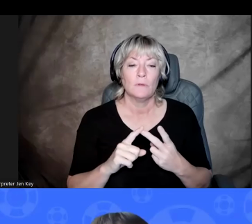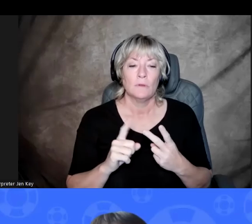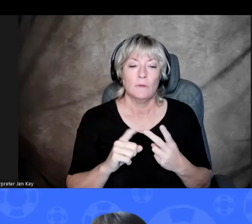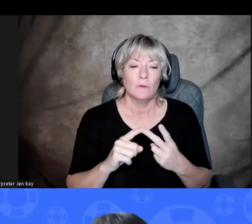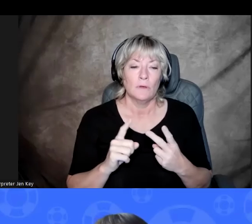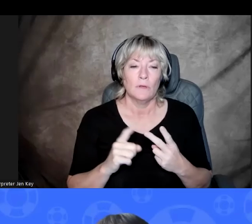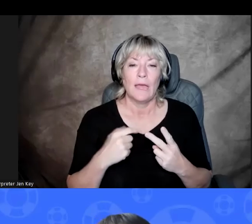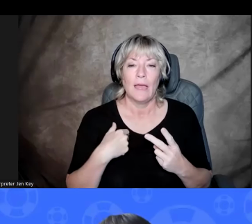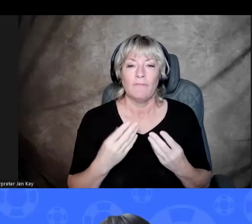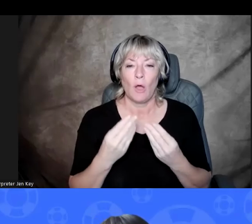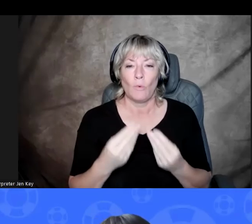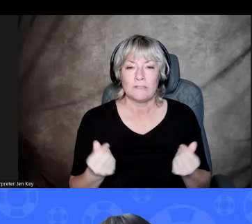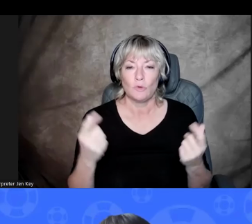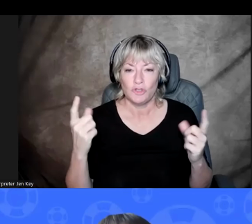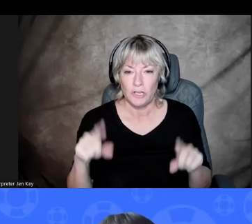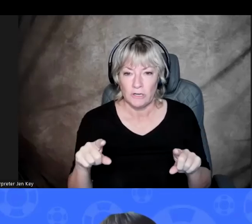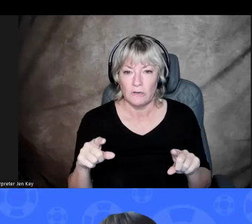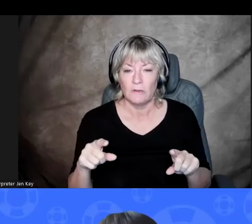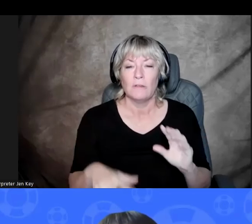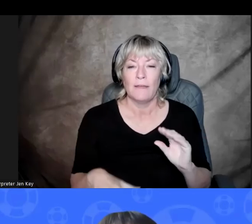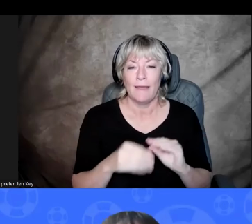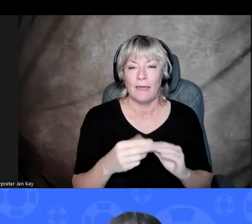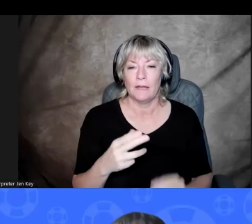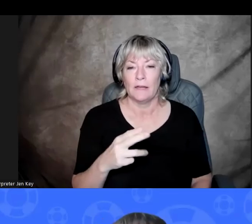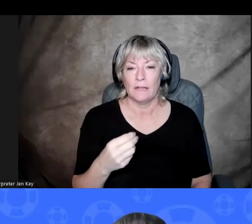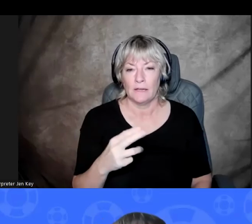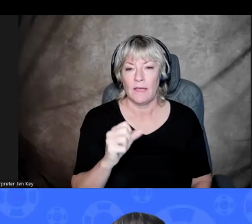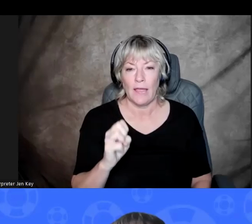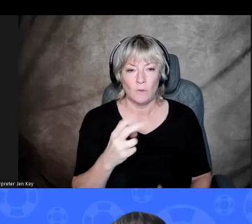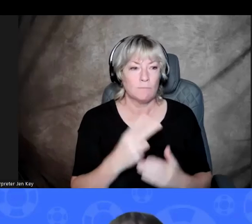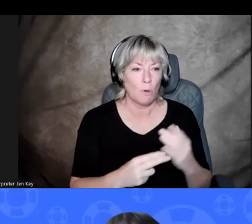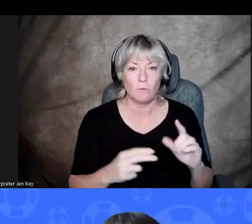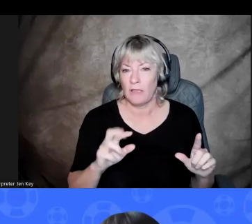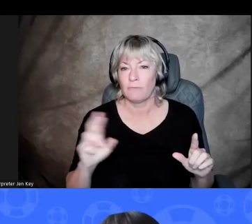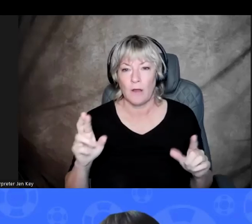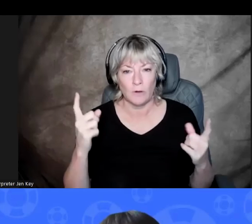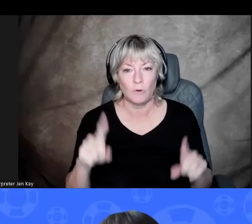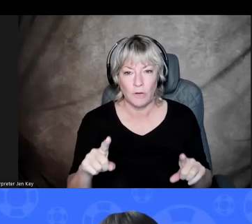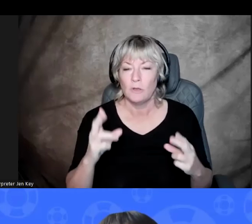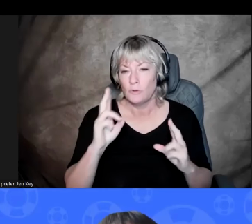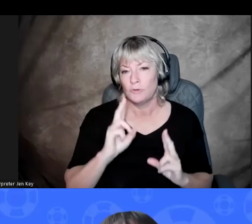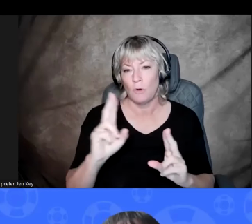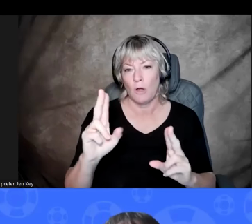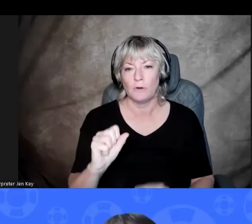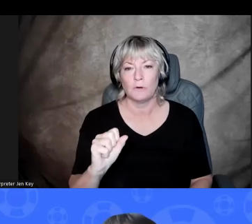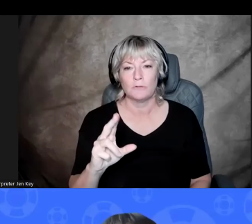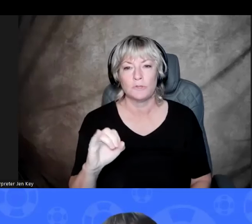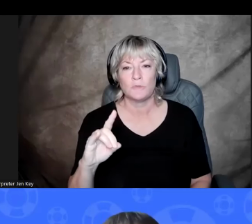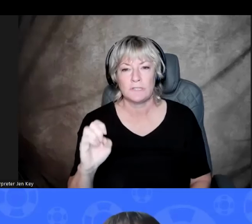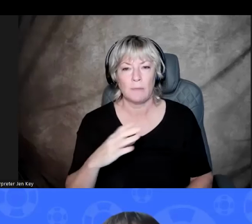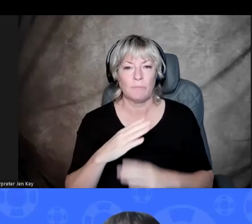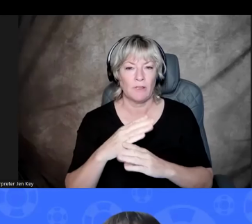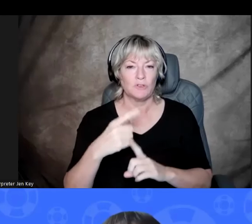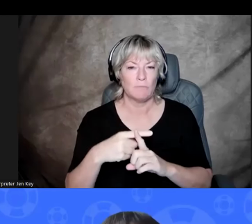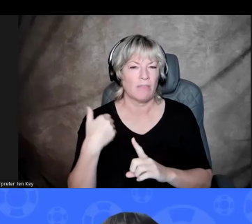a resolution that was introduced in the House, bipartisan as well, to honor Suicide Prevention Month last month. I know a lot of people